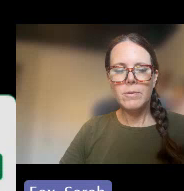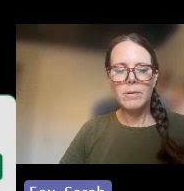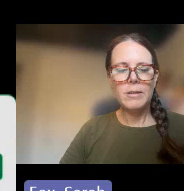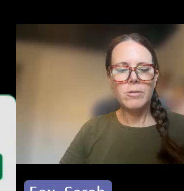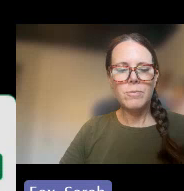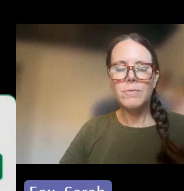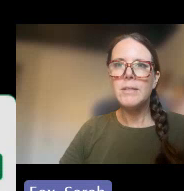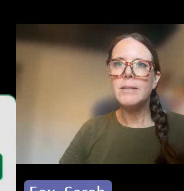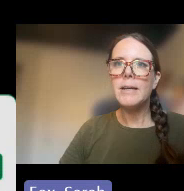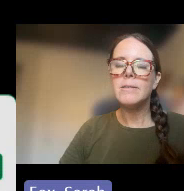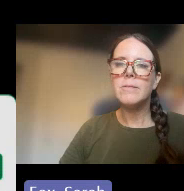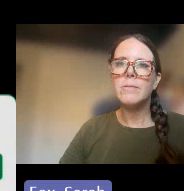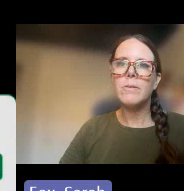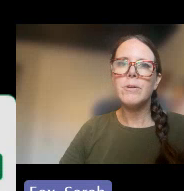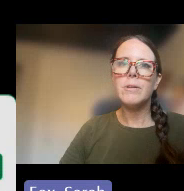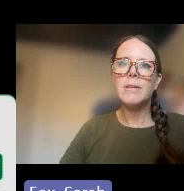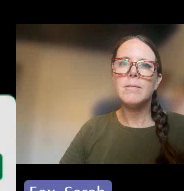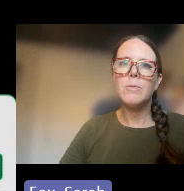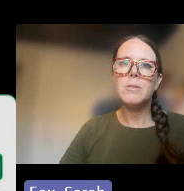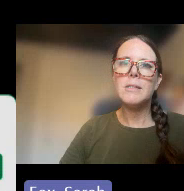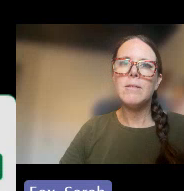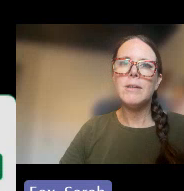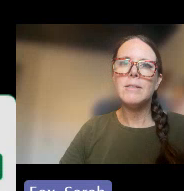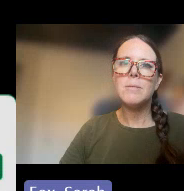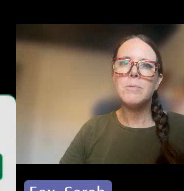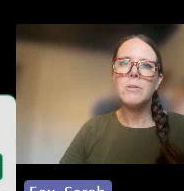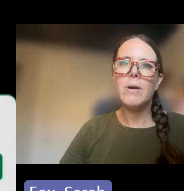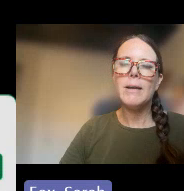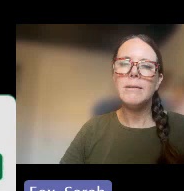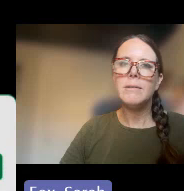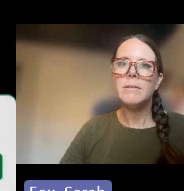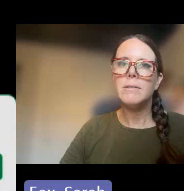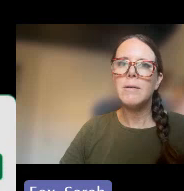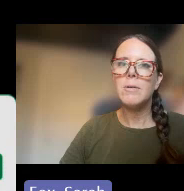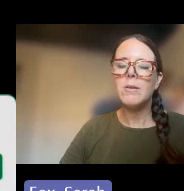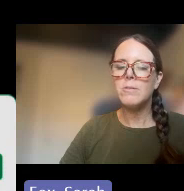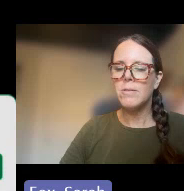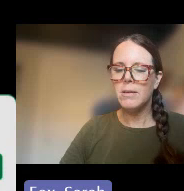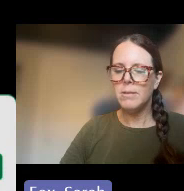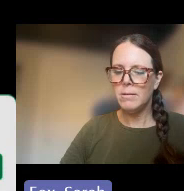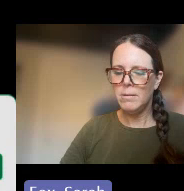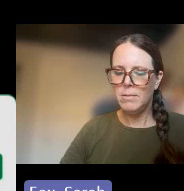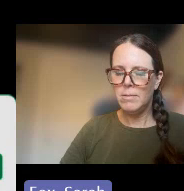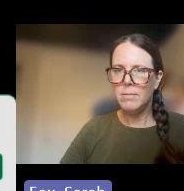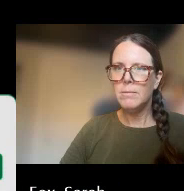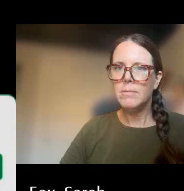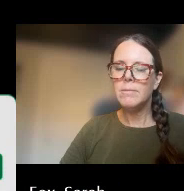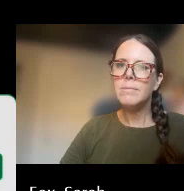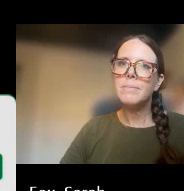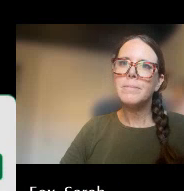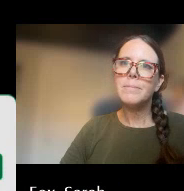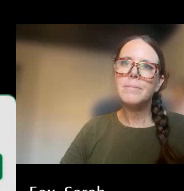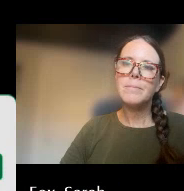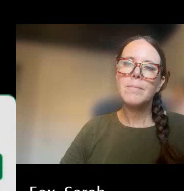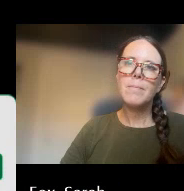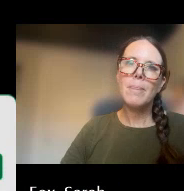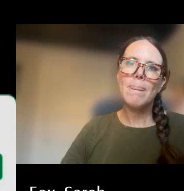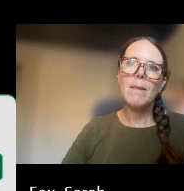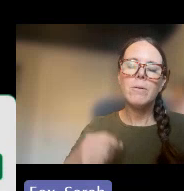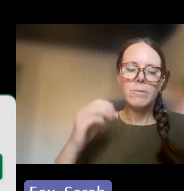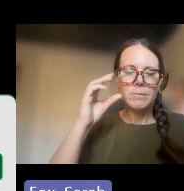And so 150 nights over a multi-day event seems too high. Is that what you guys are thinking? No, I withdraw my